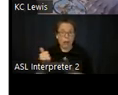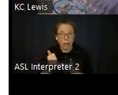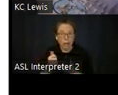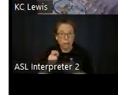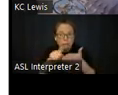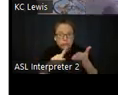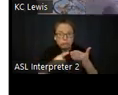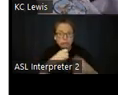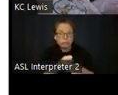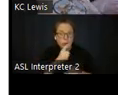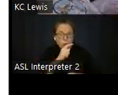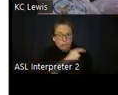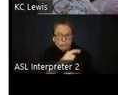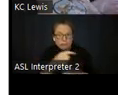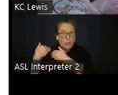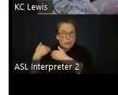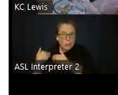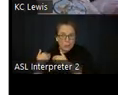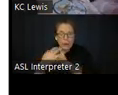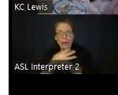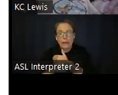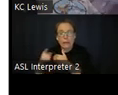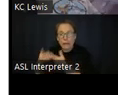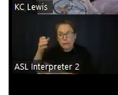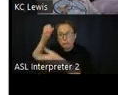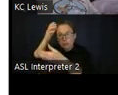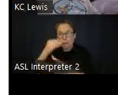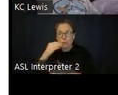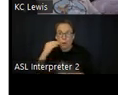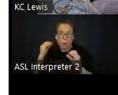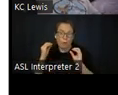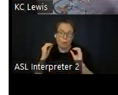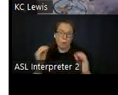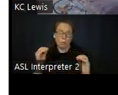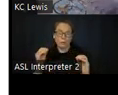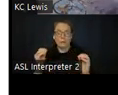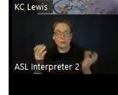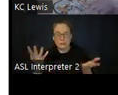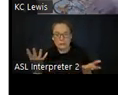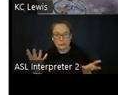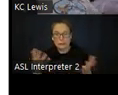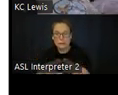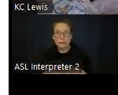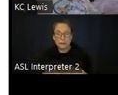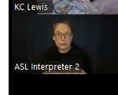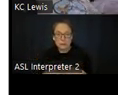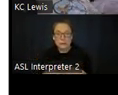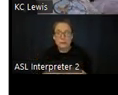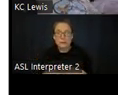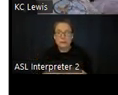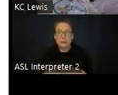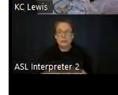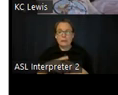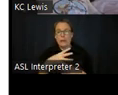also having that expertise available as the board is stood up in terms of creating an accessible